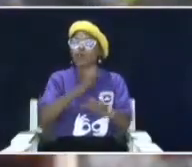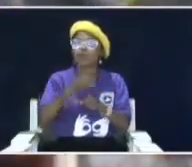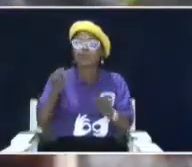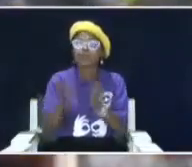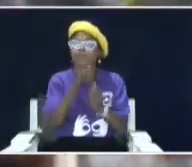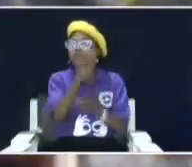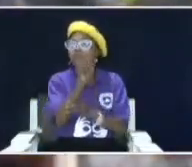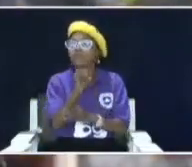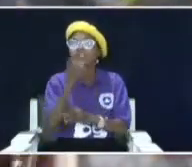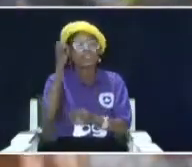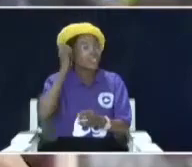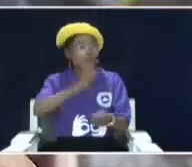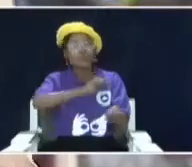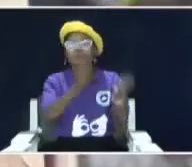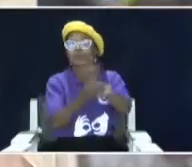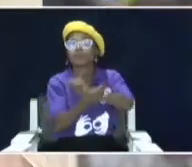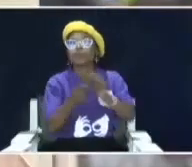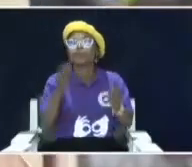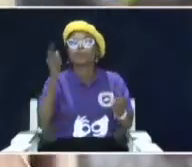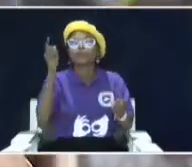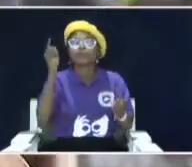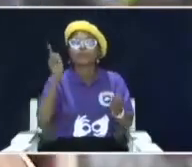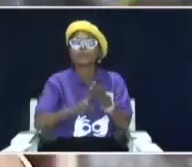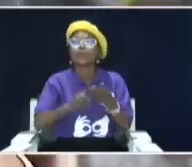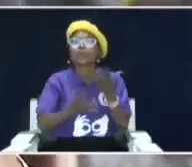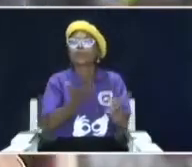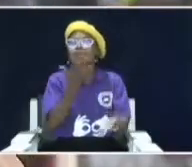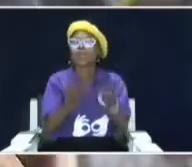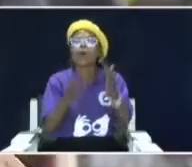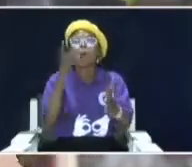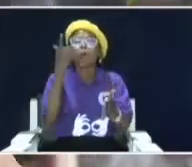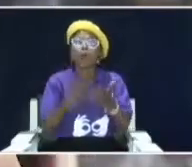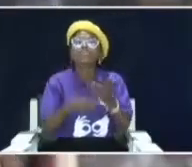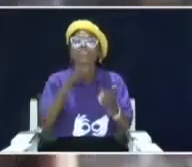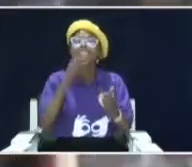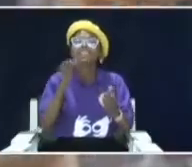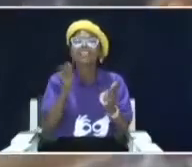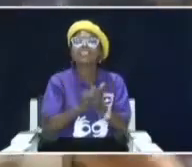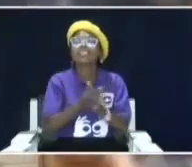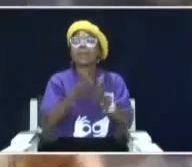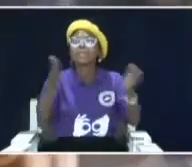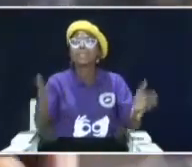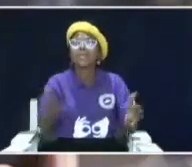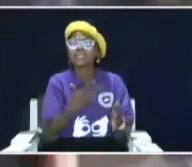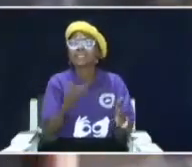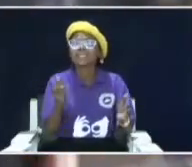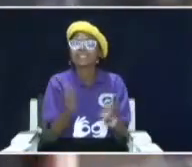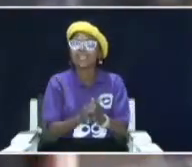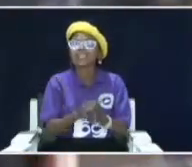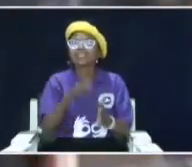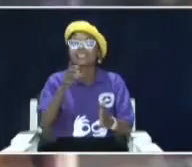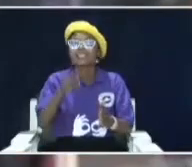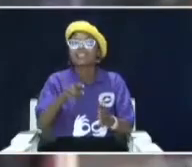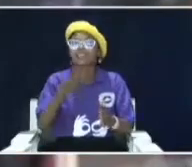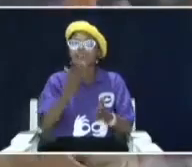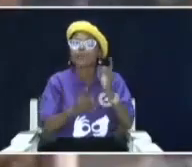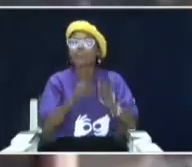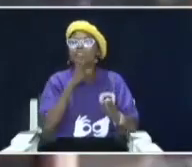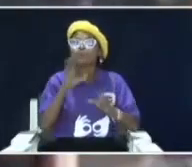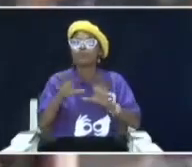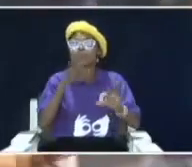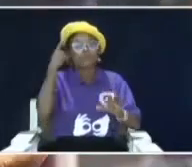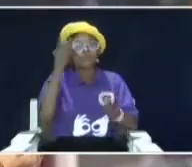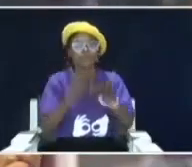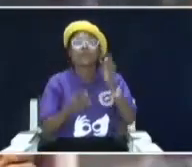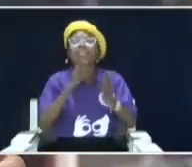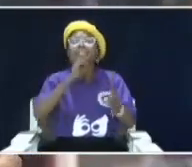fire. I think that is the biggest thing that God can do for anybody. He turns you to fire. He changes